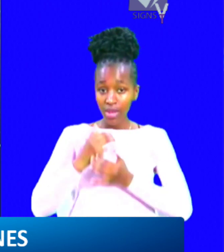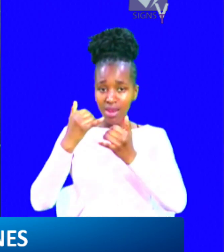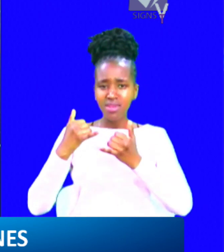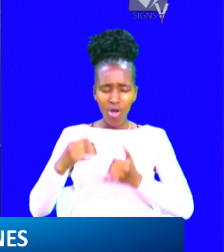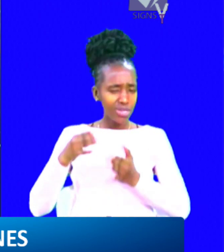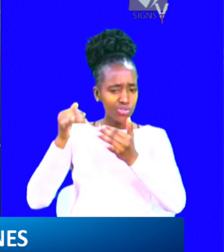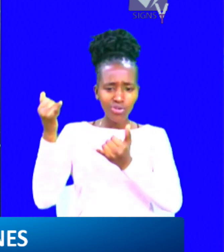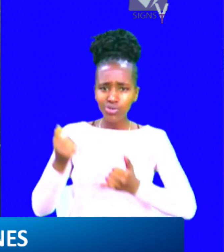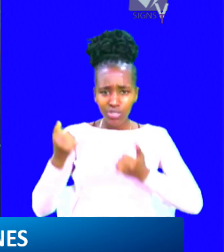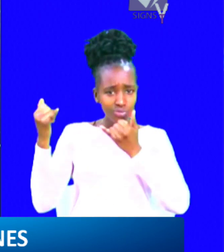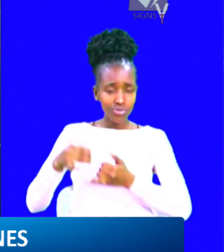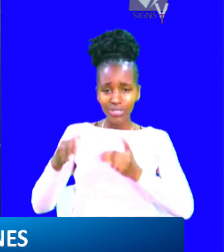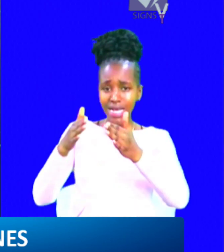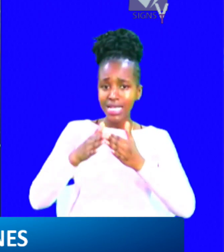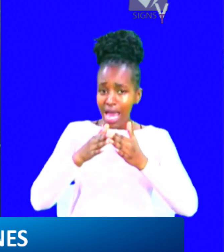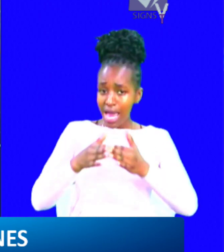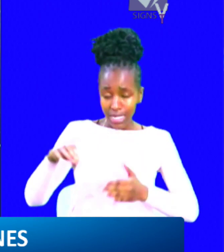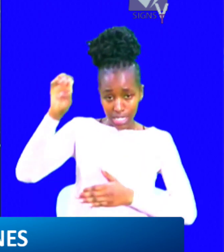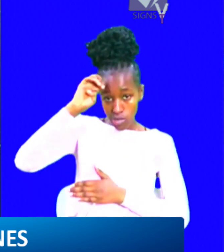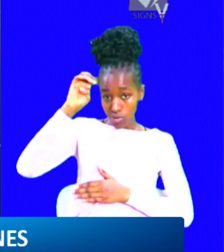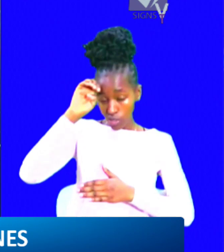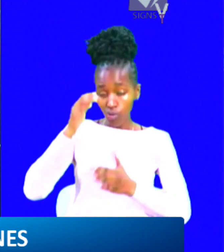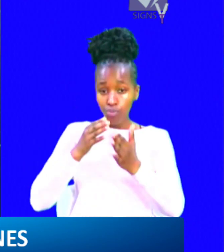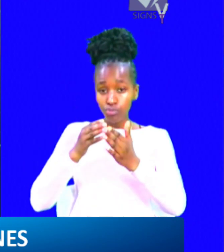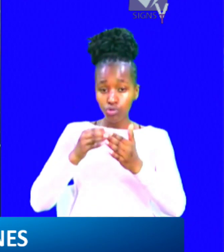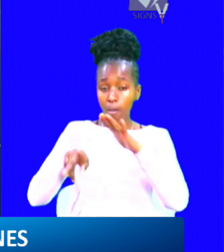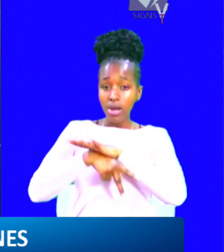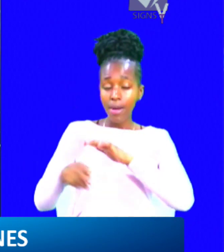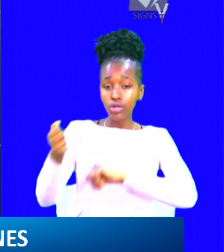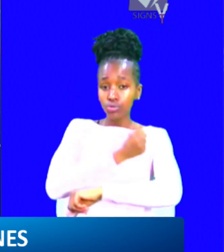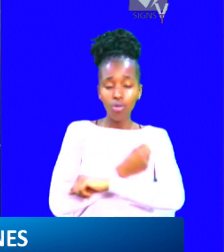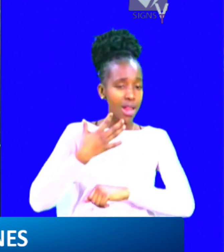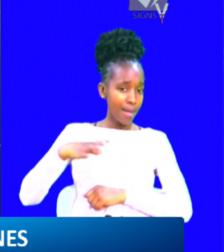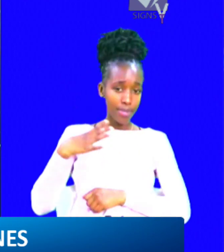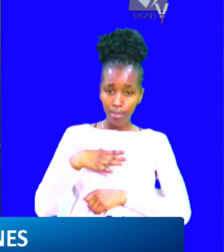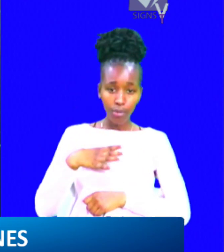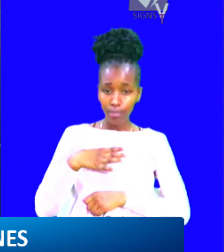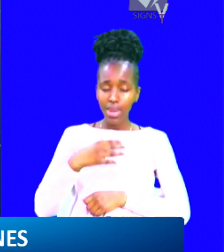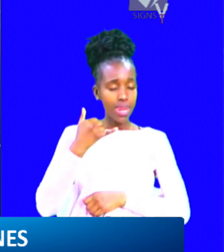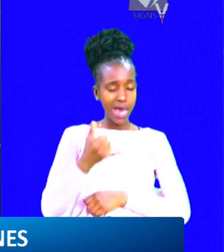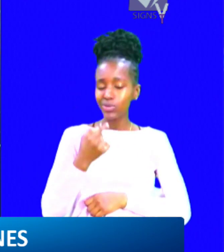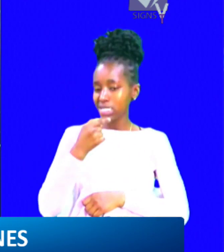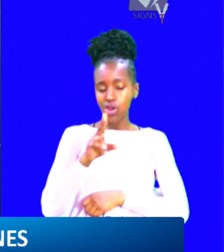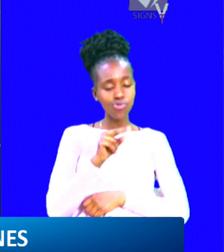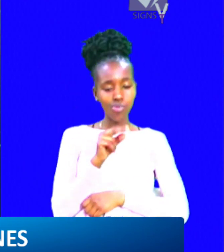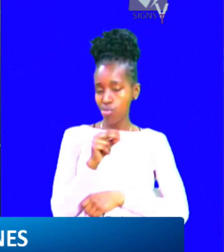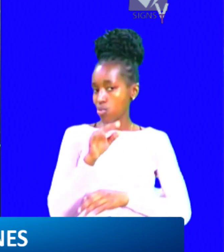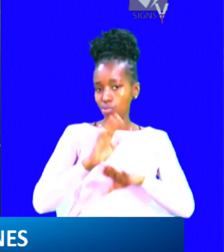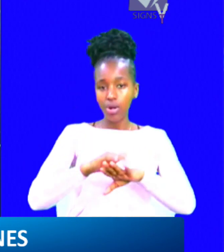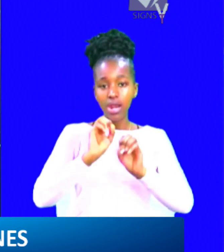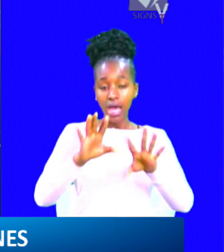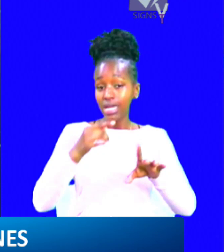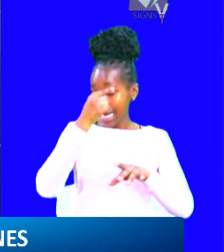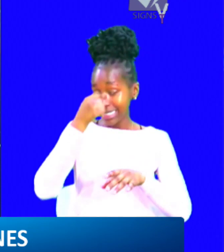learners through the back door, according to the clerics, some content taught in